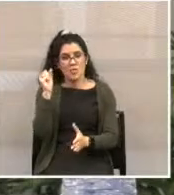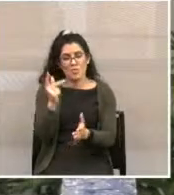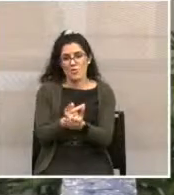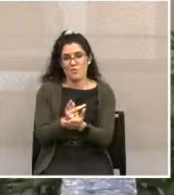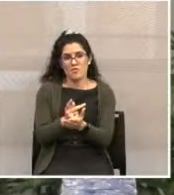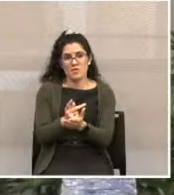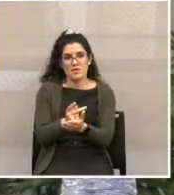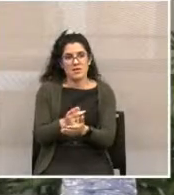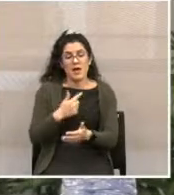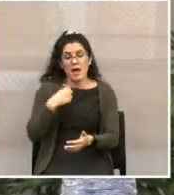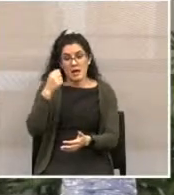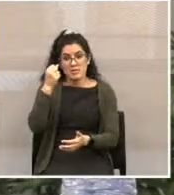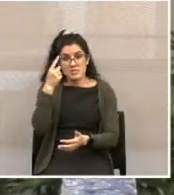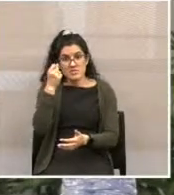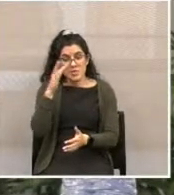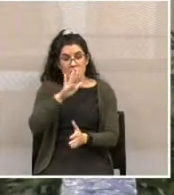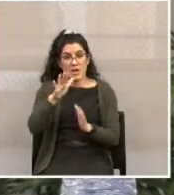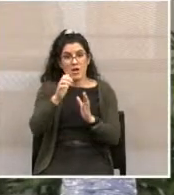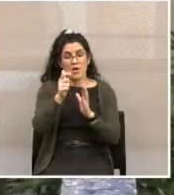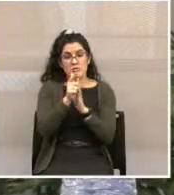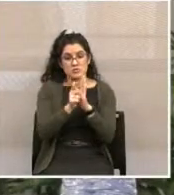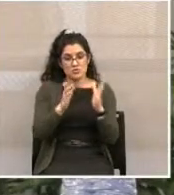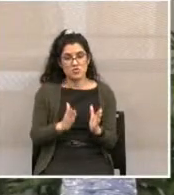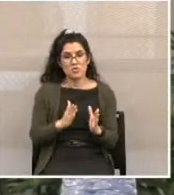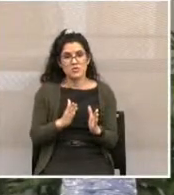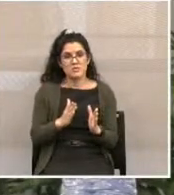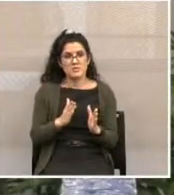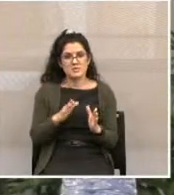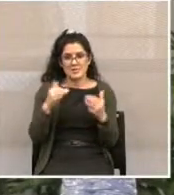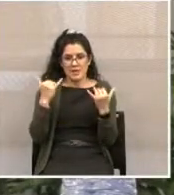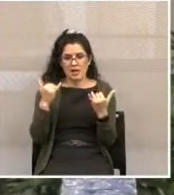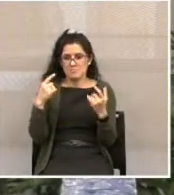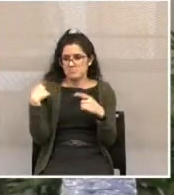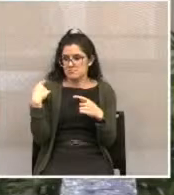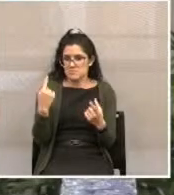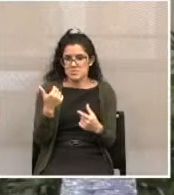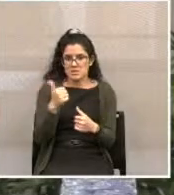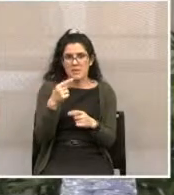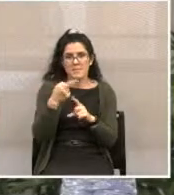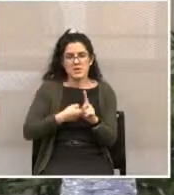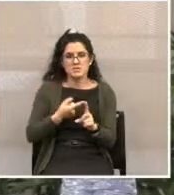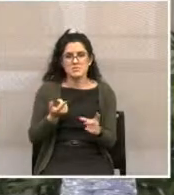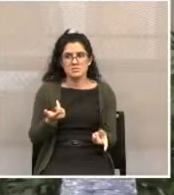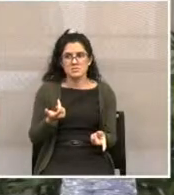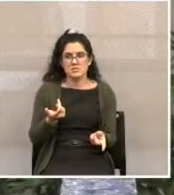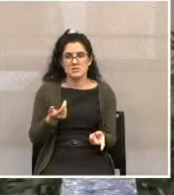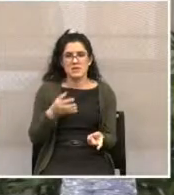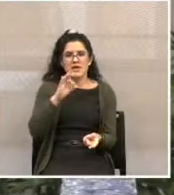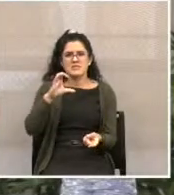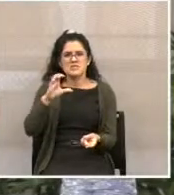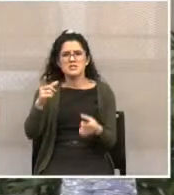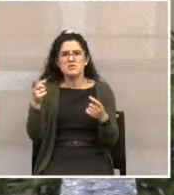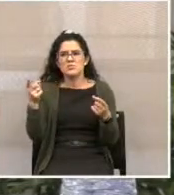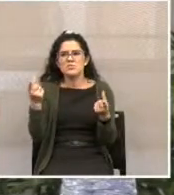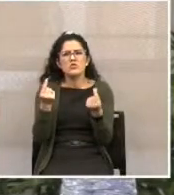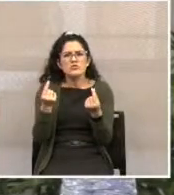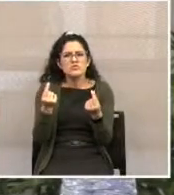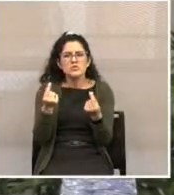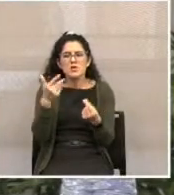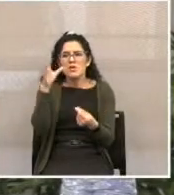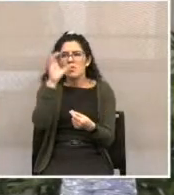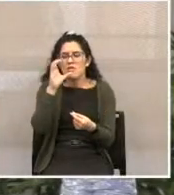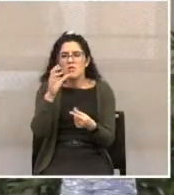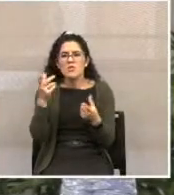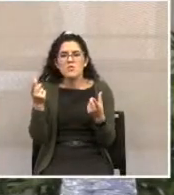understand from their own attorneys that this thing has been stalled. It's been 10 months. Now, again, where's the FCC? Why don't they look into